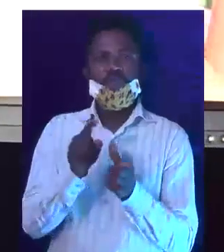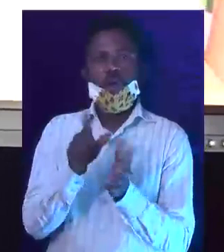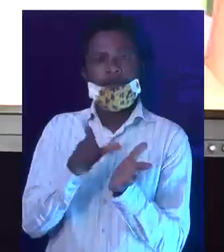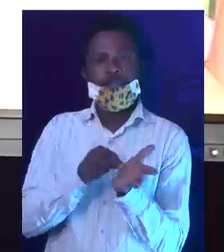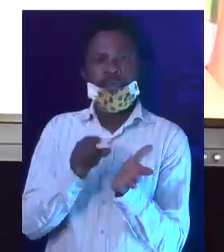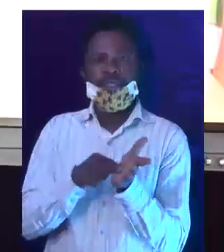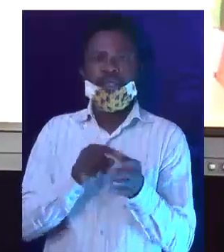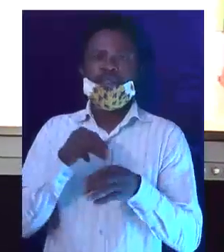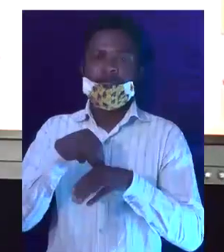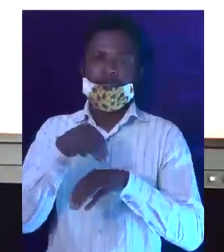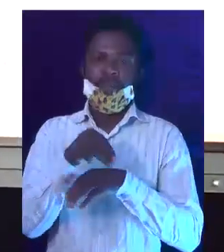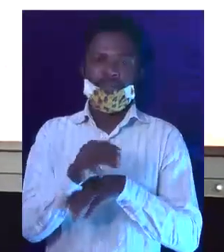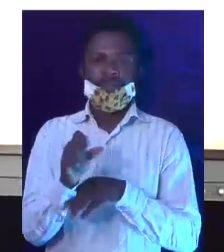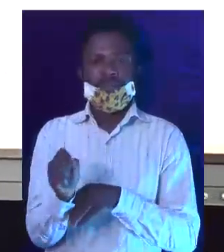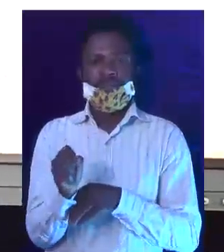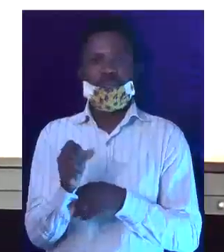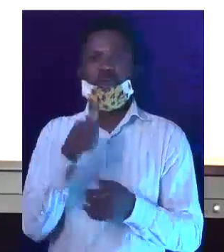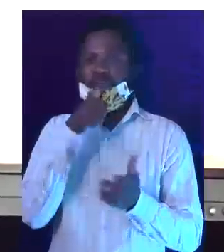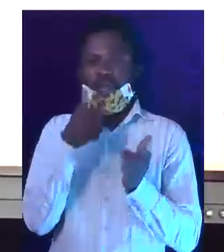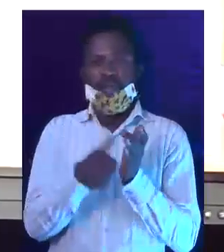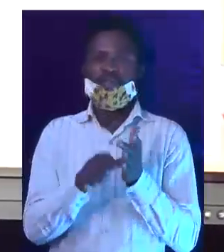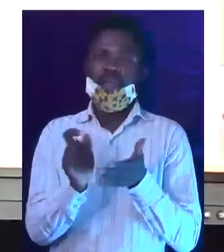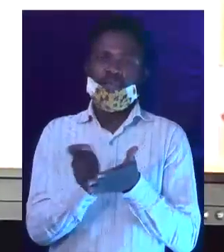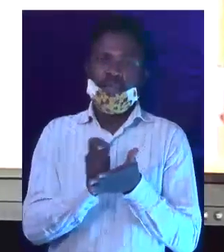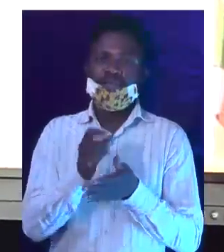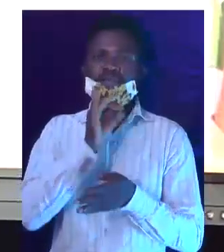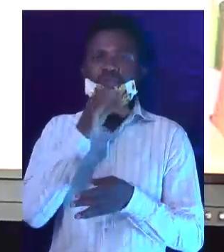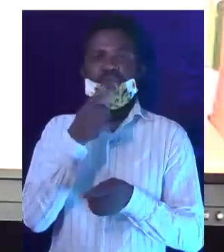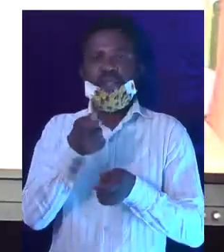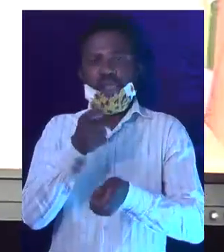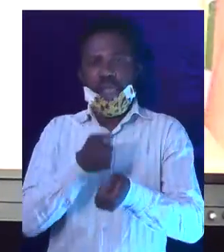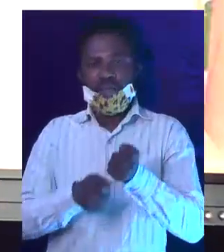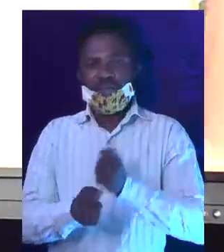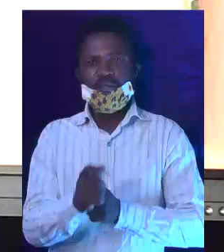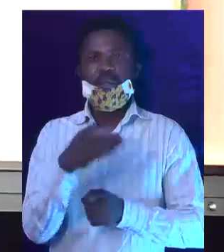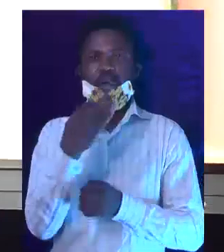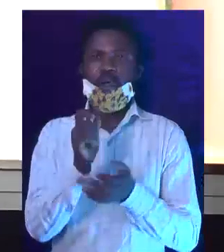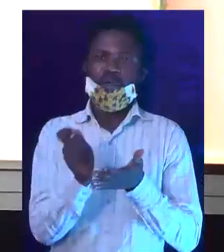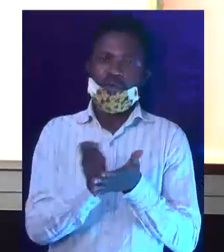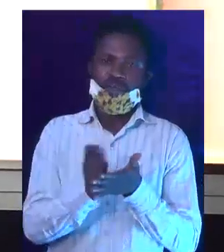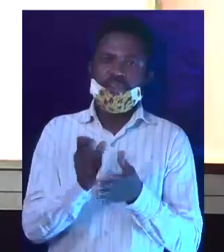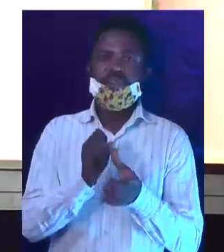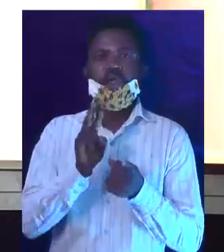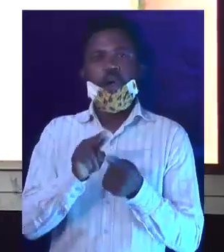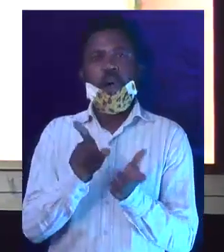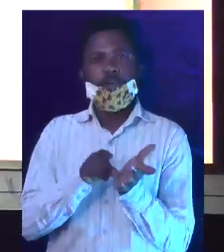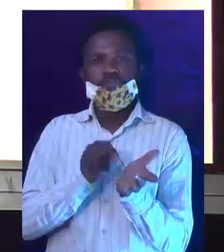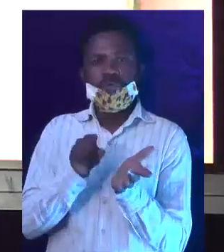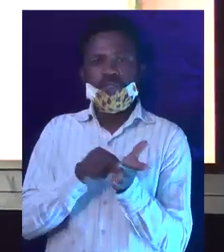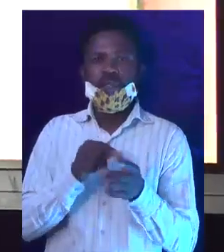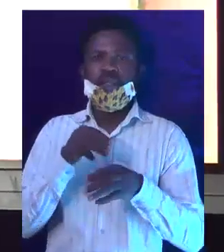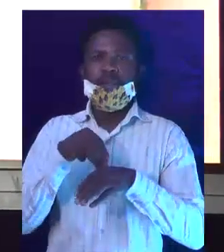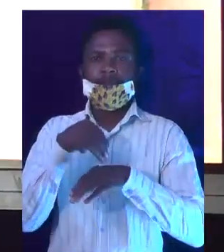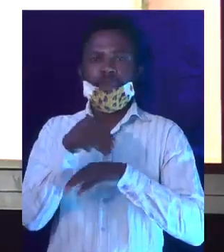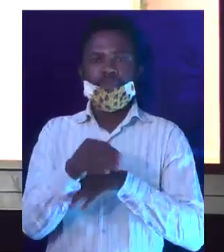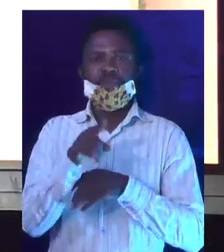printed messages. I take that again. Letter writing is the exchange of written or